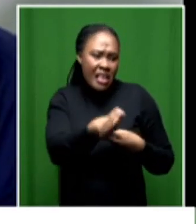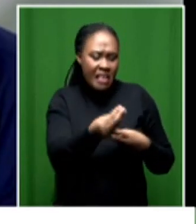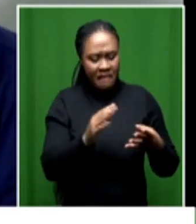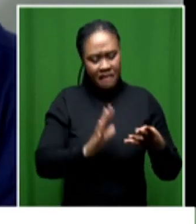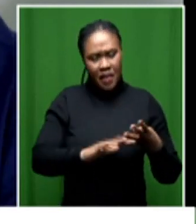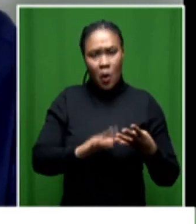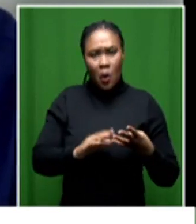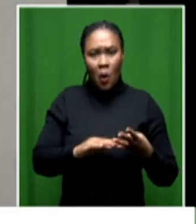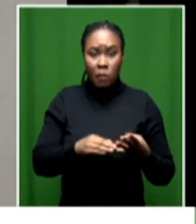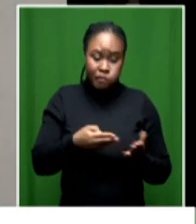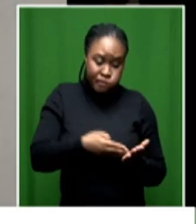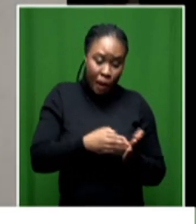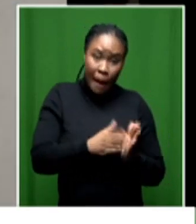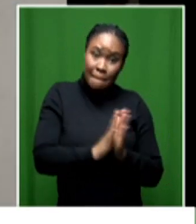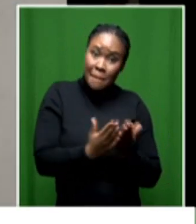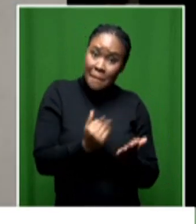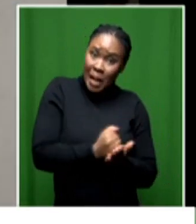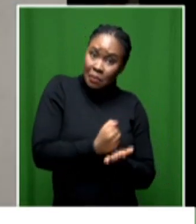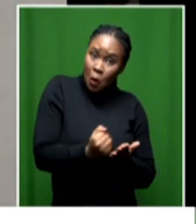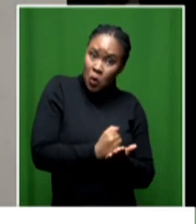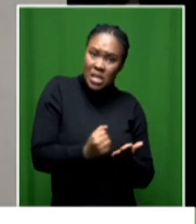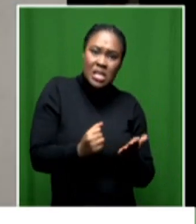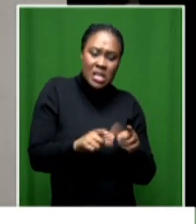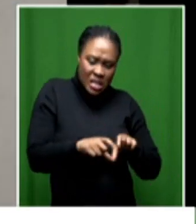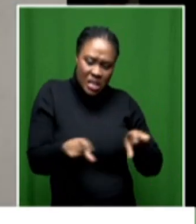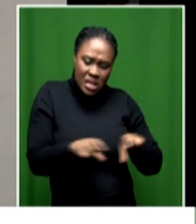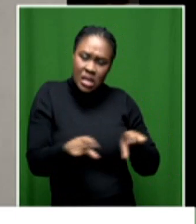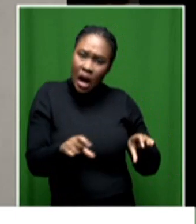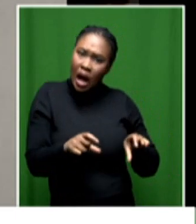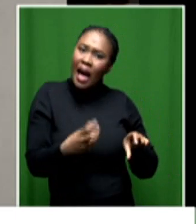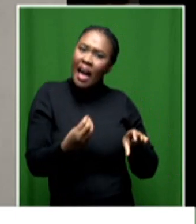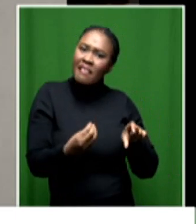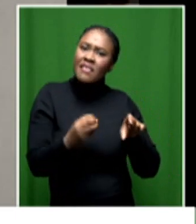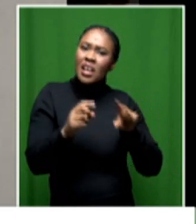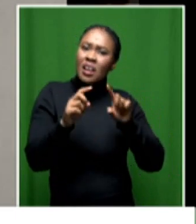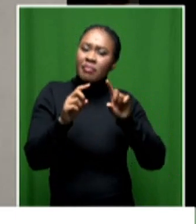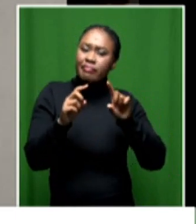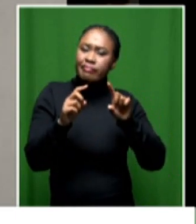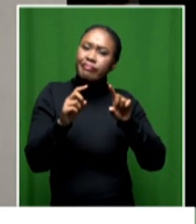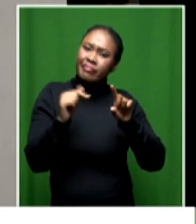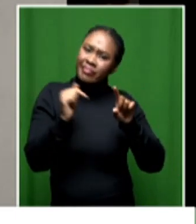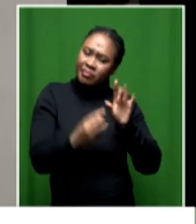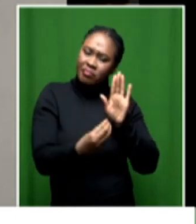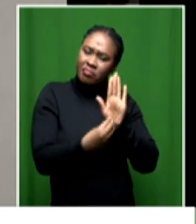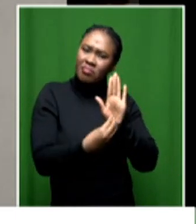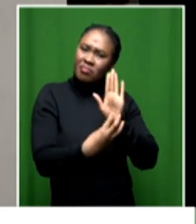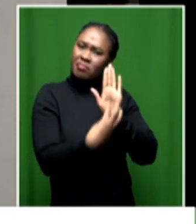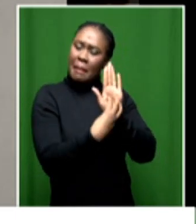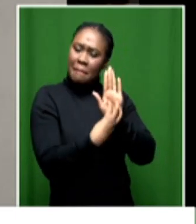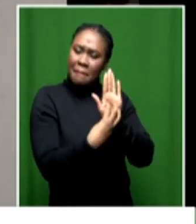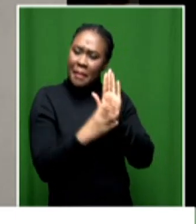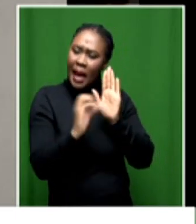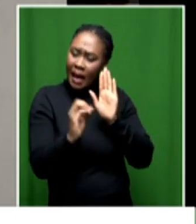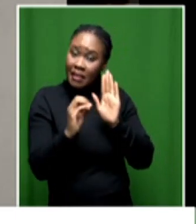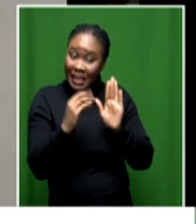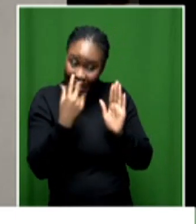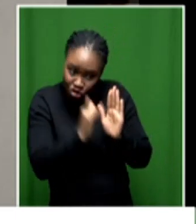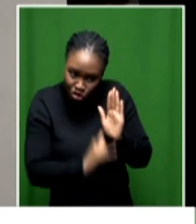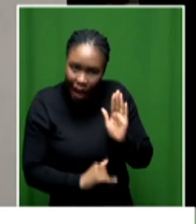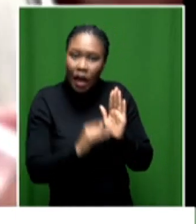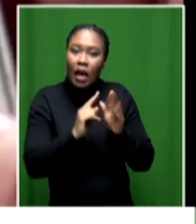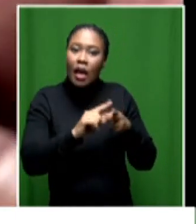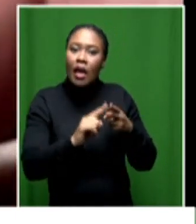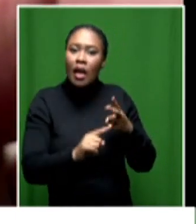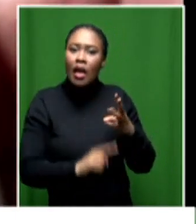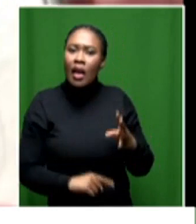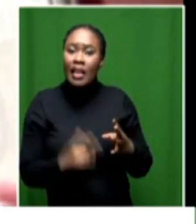watermark in your passport. Numerous other South African travellers say they've gone through the same experience. But despite growing